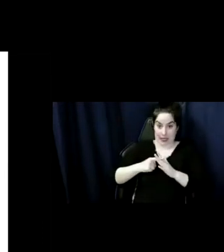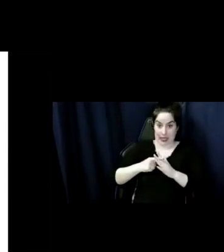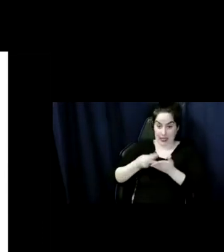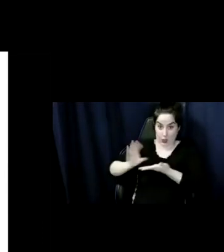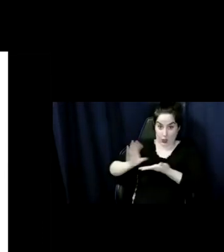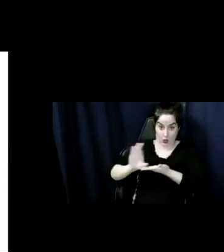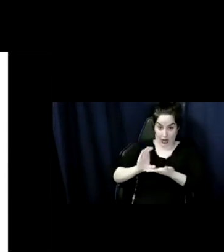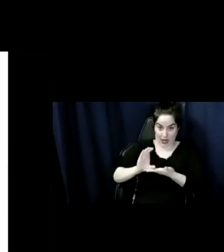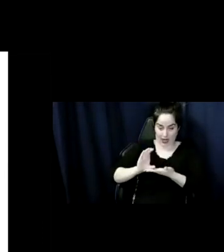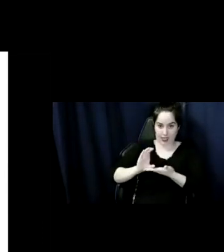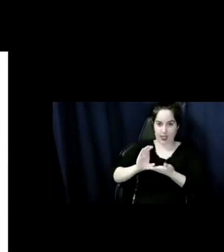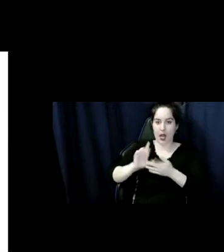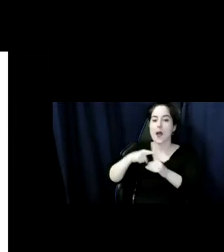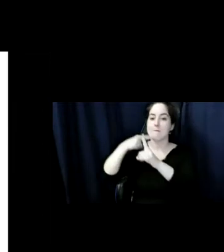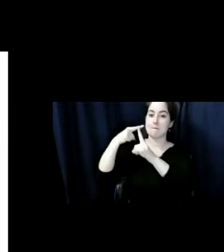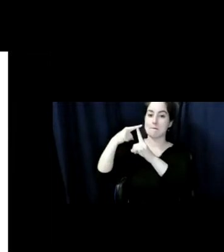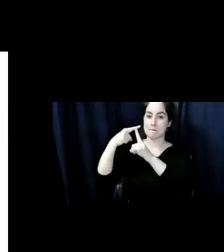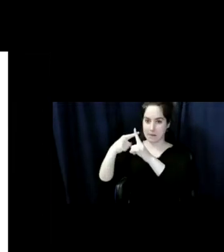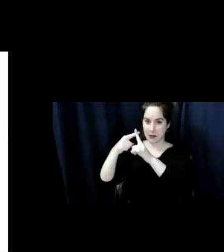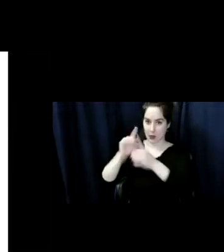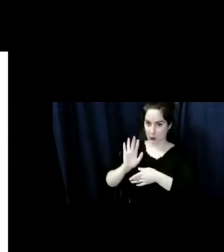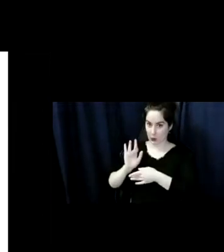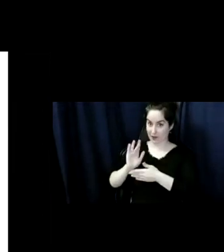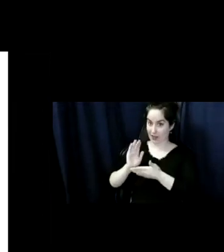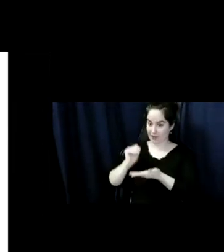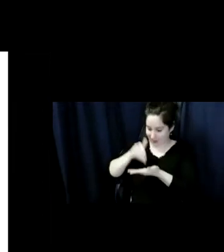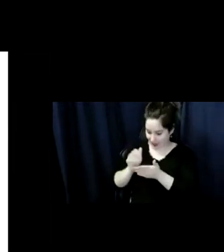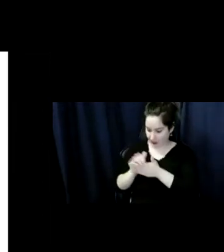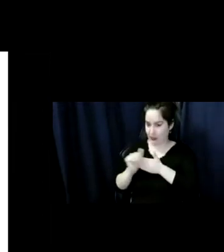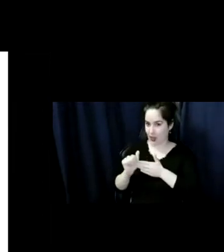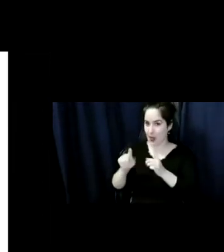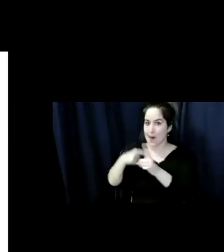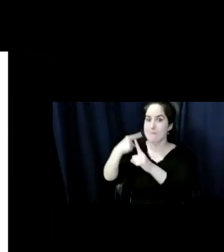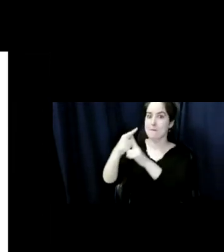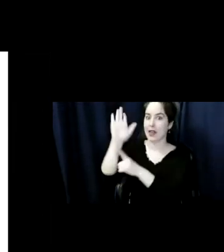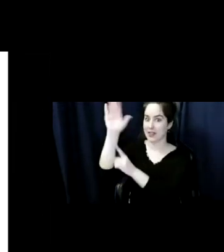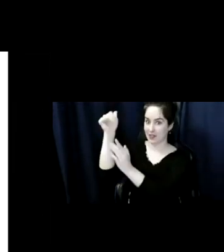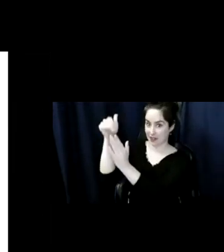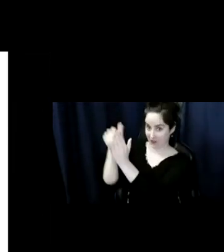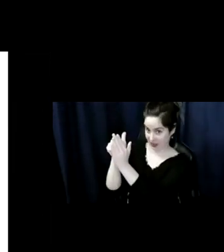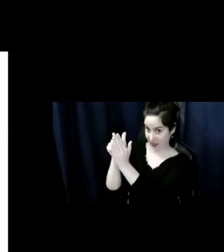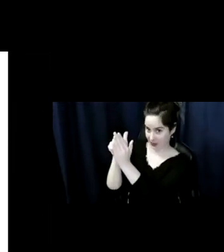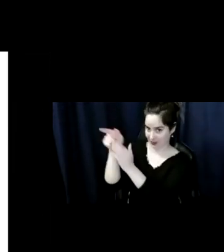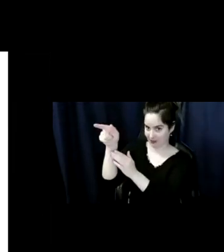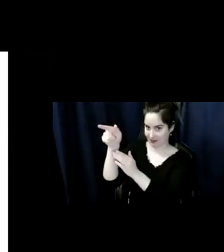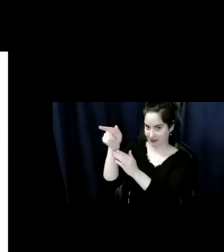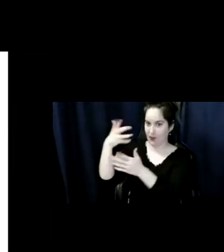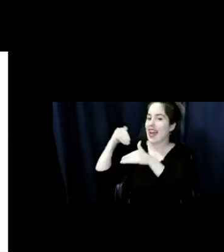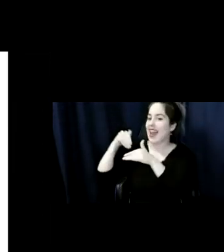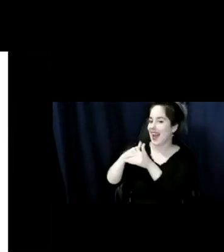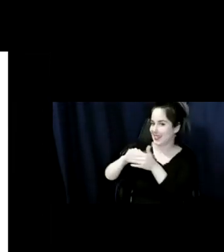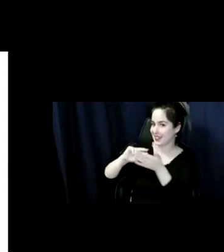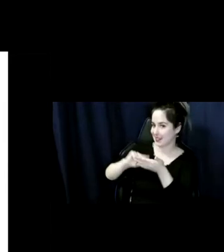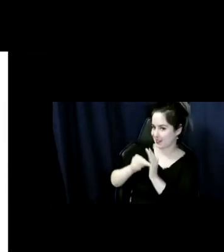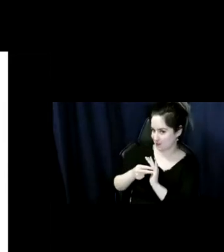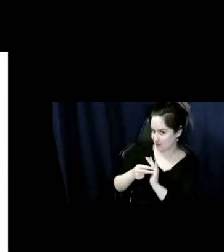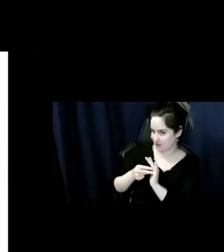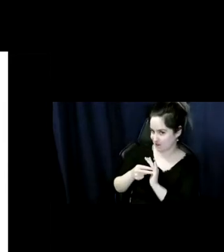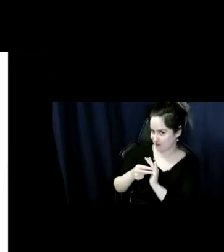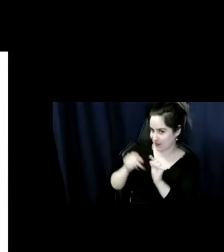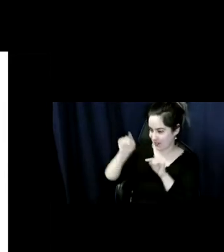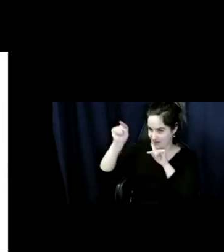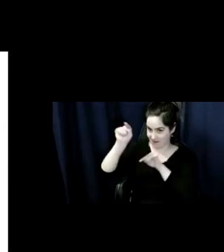plus $5,000 more dollars as an accessibility amount. And this is specifically related